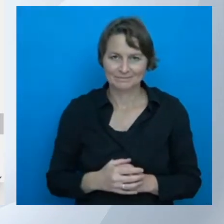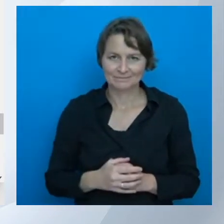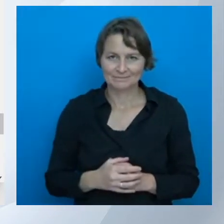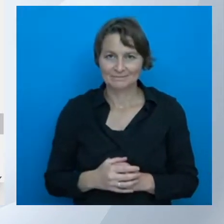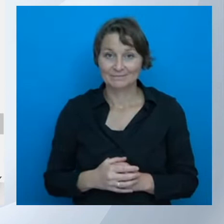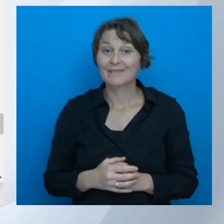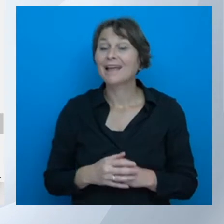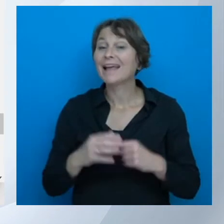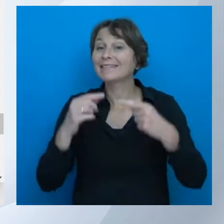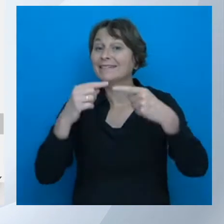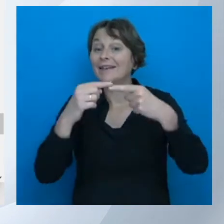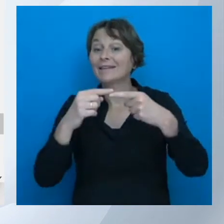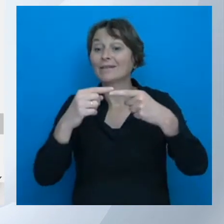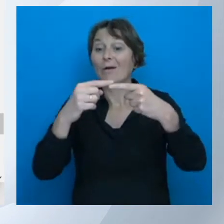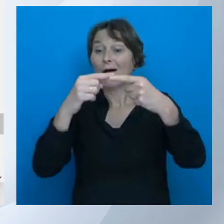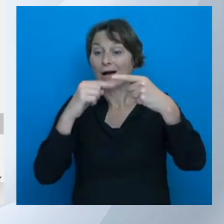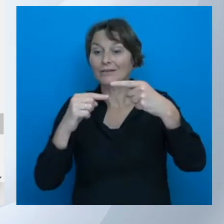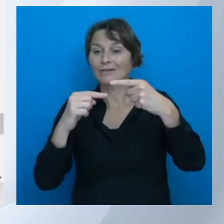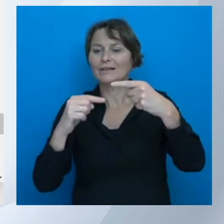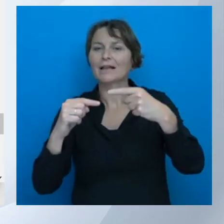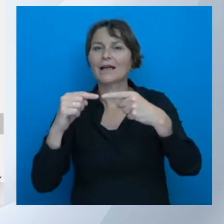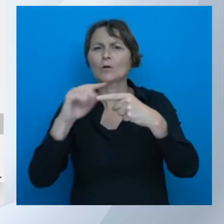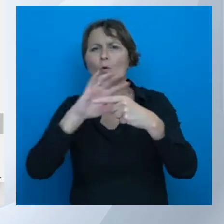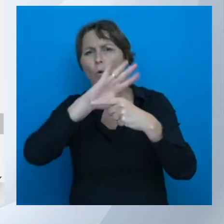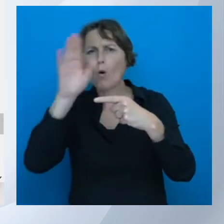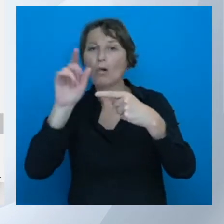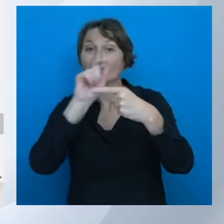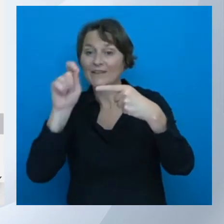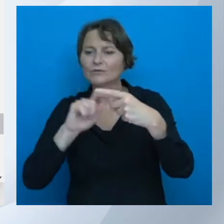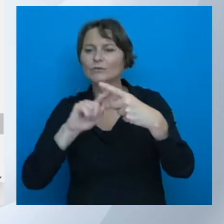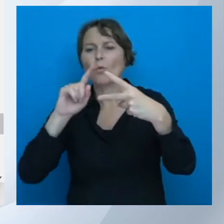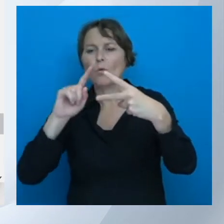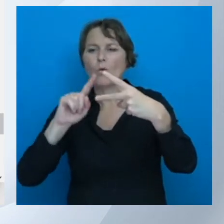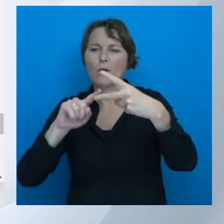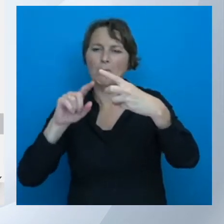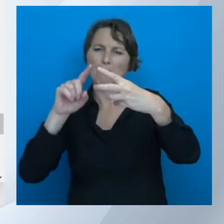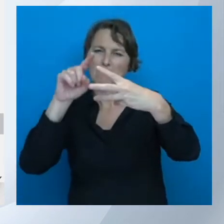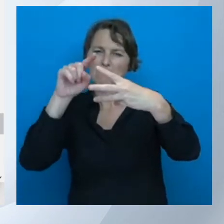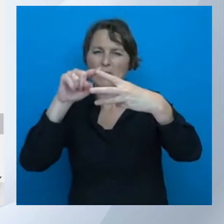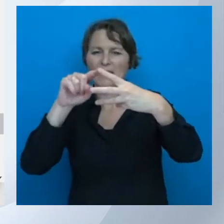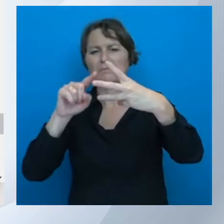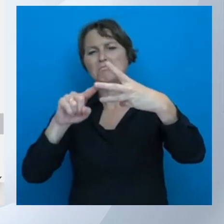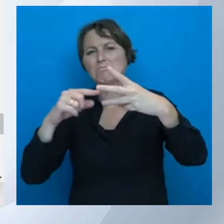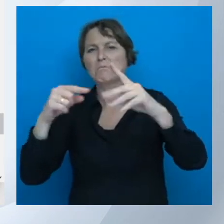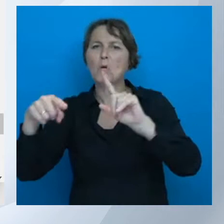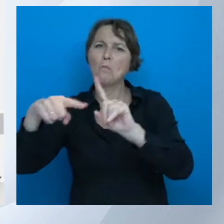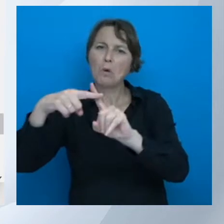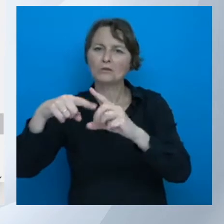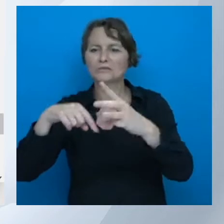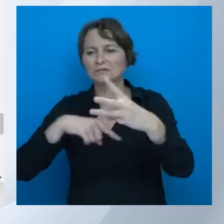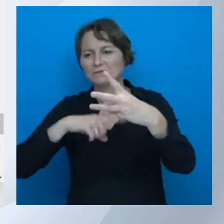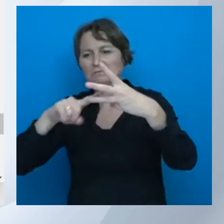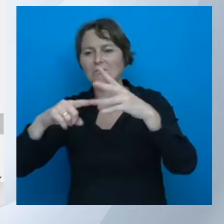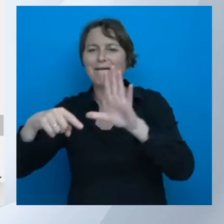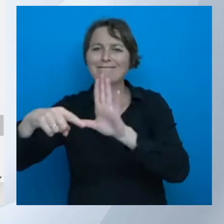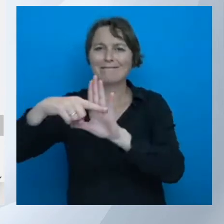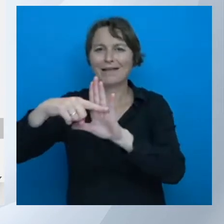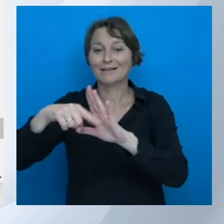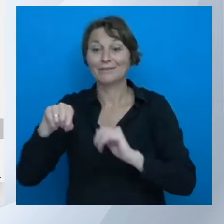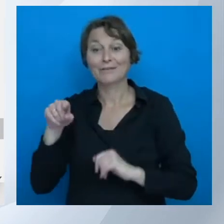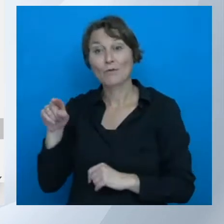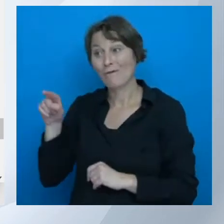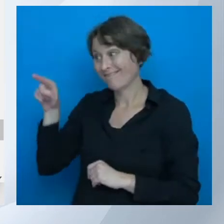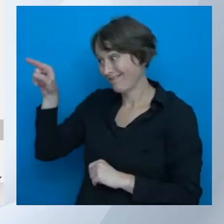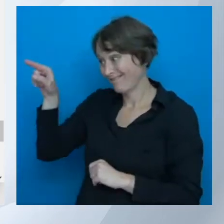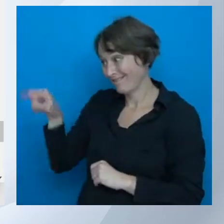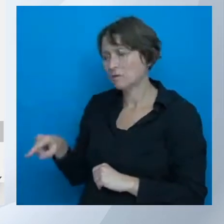only the positive ones or only the negative features. For this sentence, we don't have negative features, which is pretty cool. It means that most of